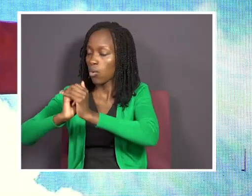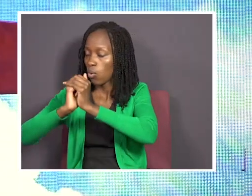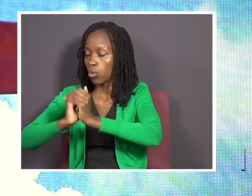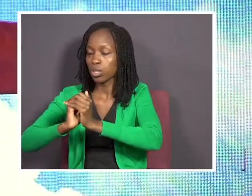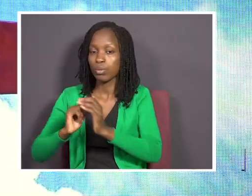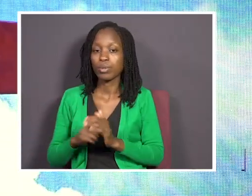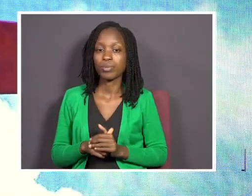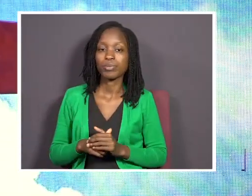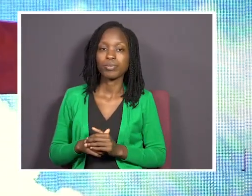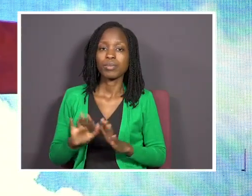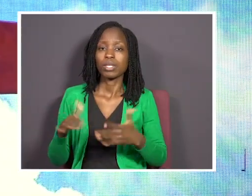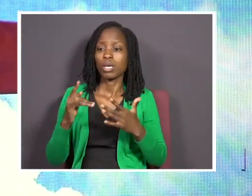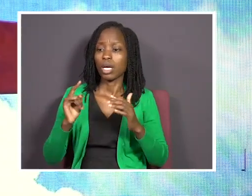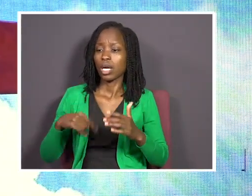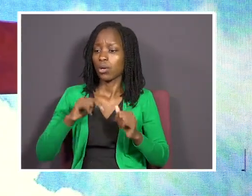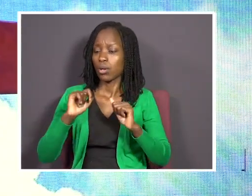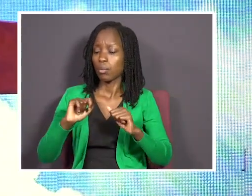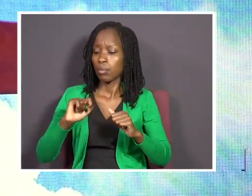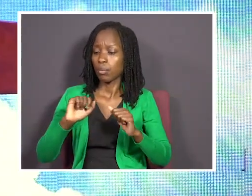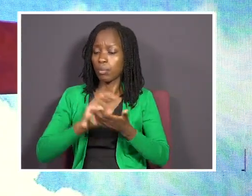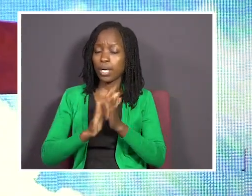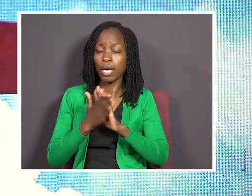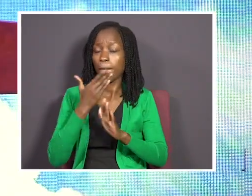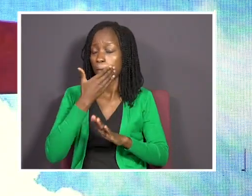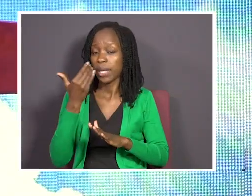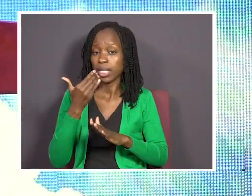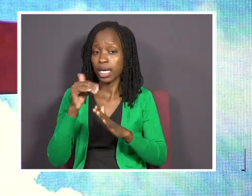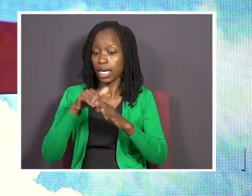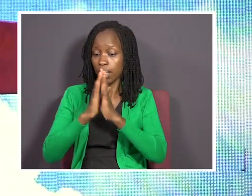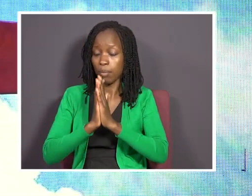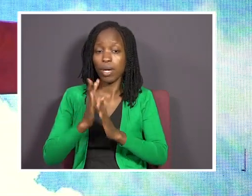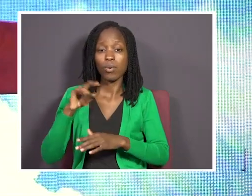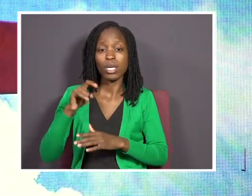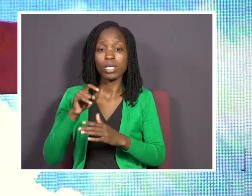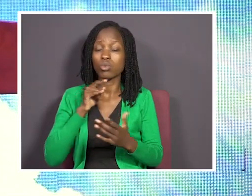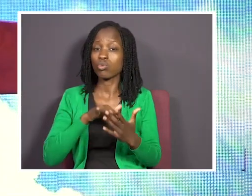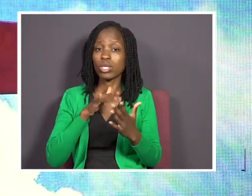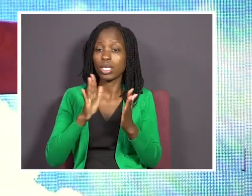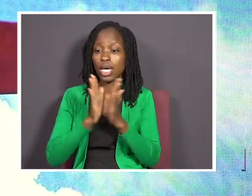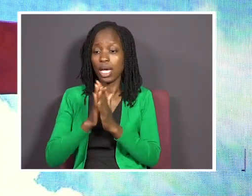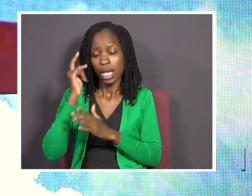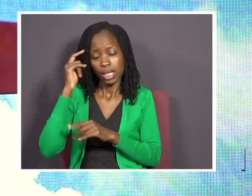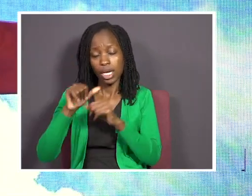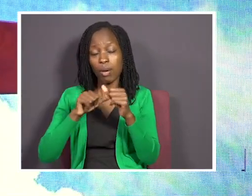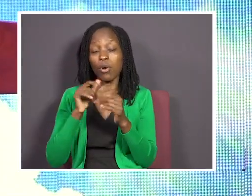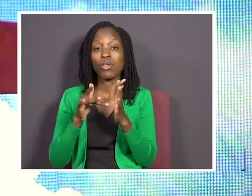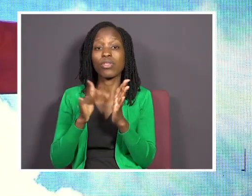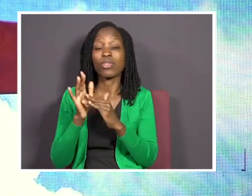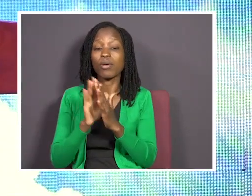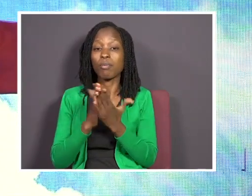be exalted. So how can we become better in this? I would suggest that we need to read and meditate on